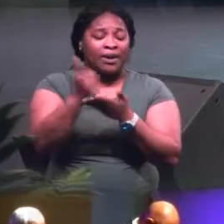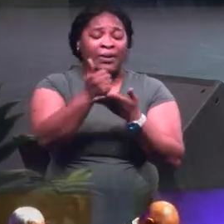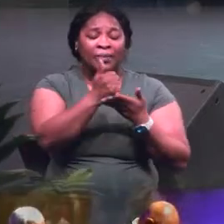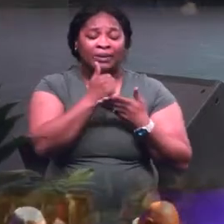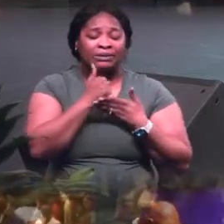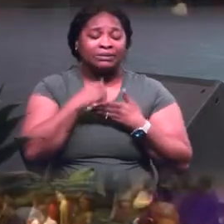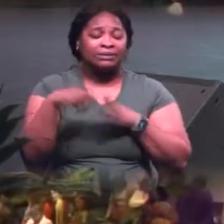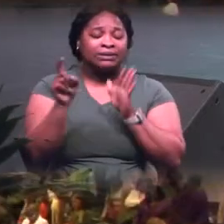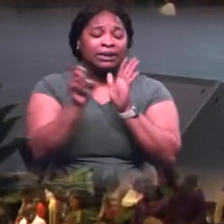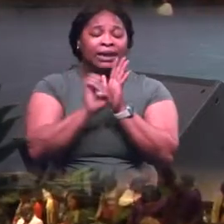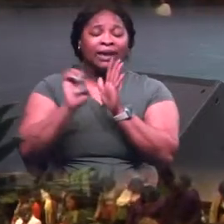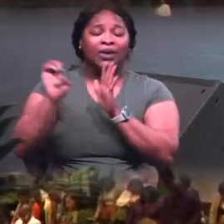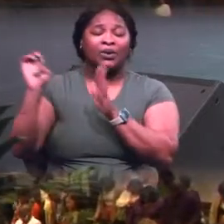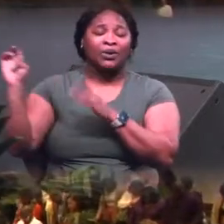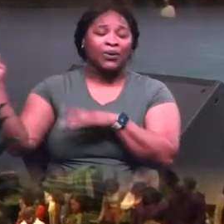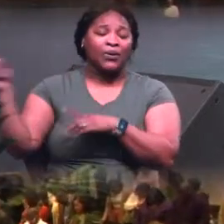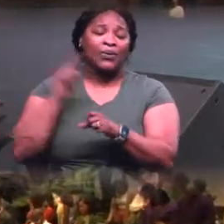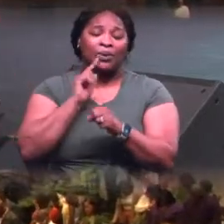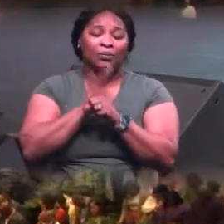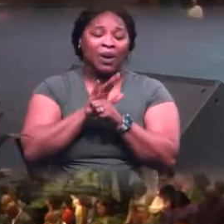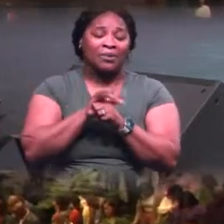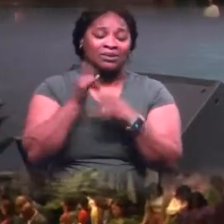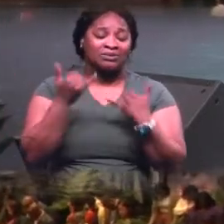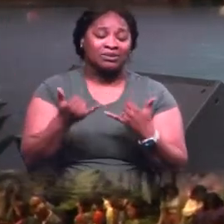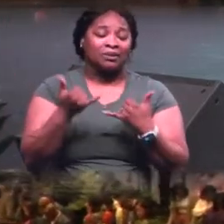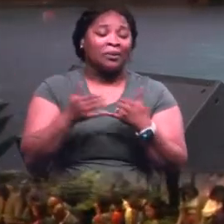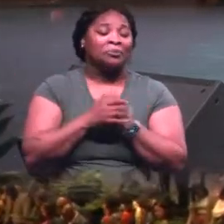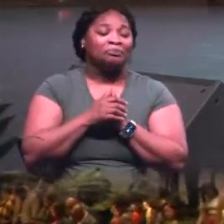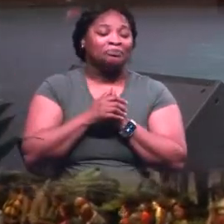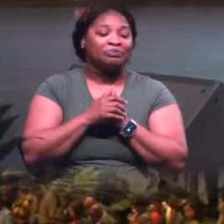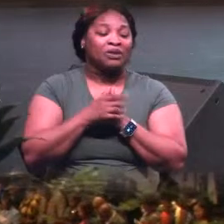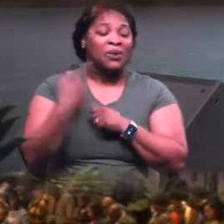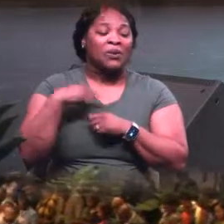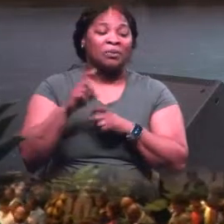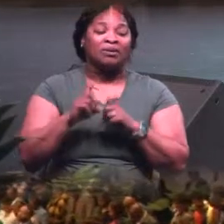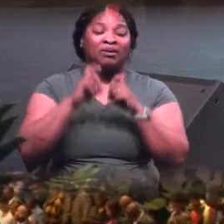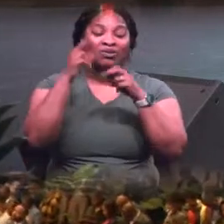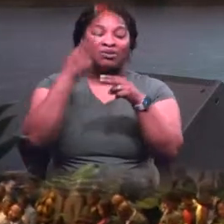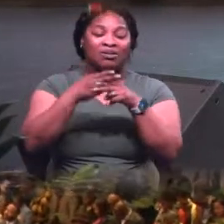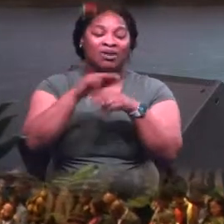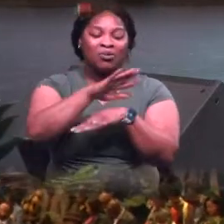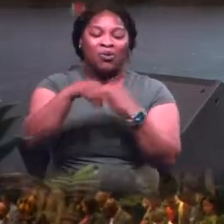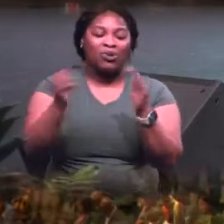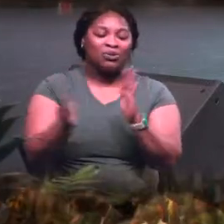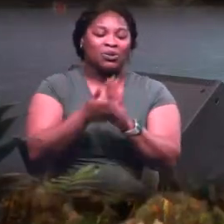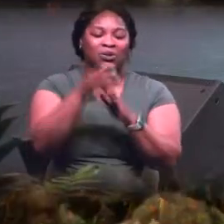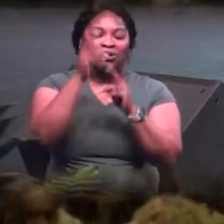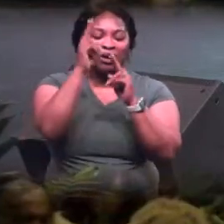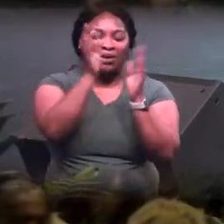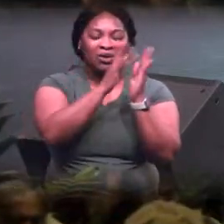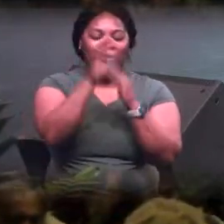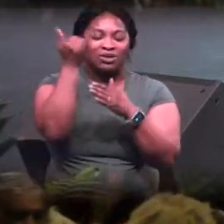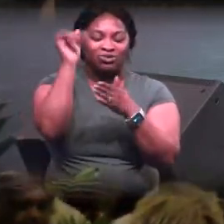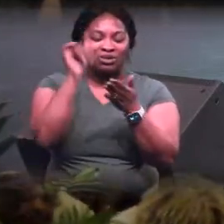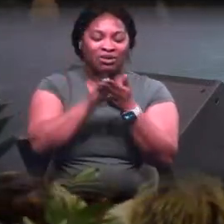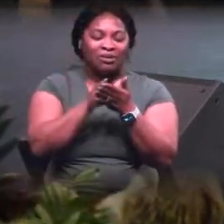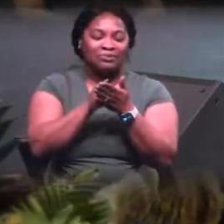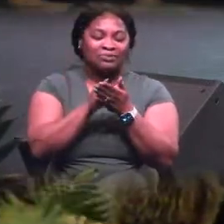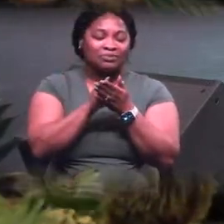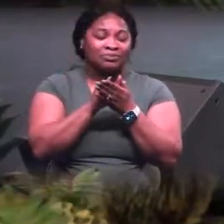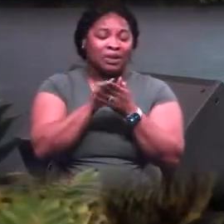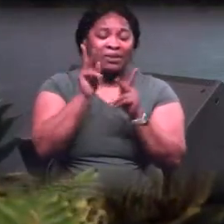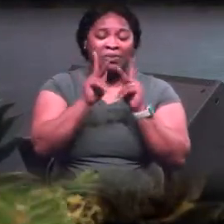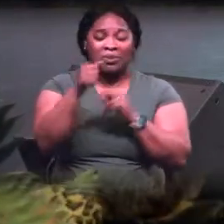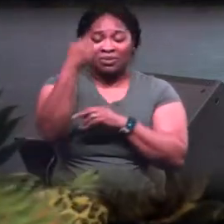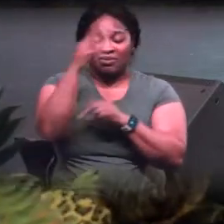Help us to echo the promises of this day. And we will give your name all the glory, the honor, and the praise for it. And